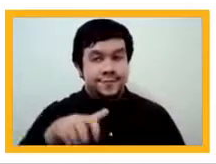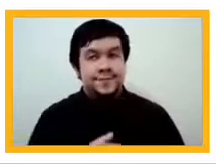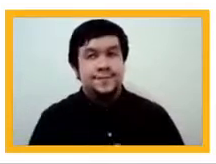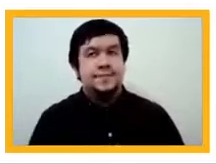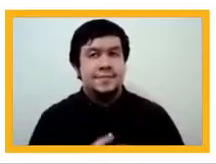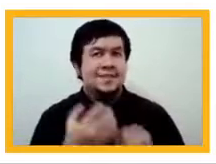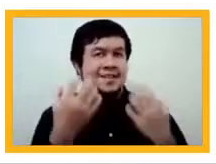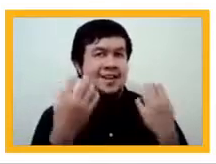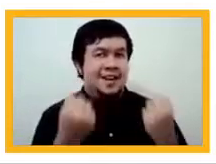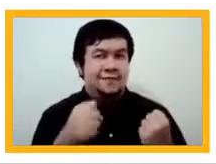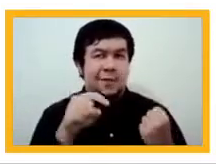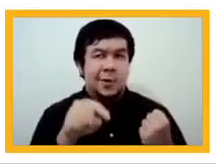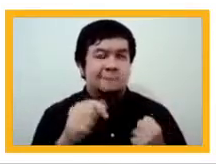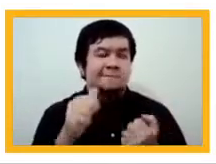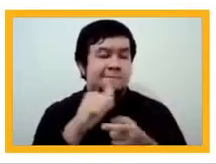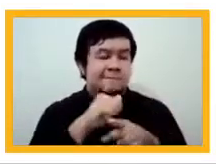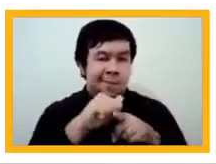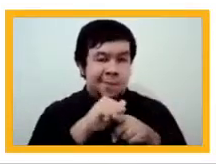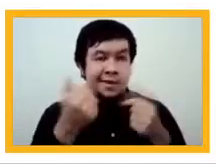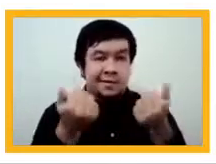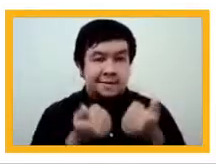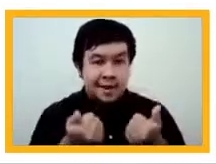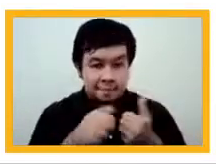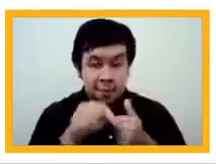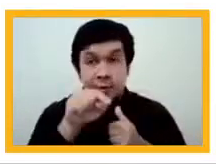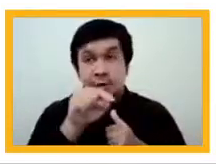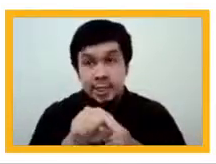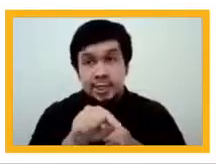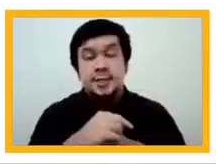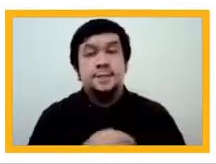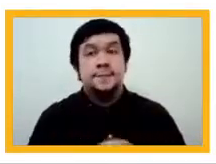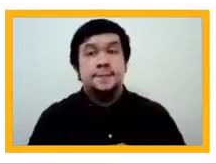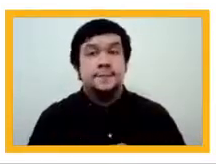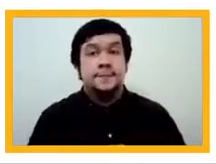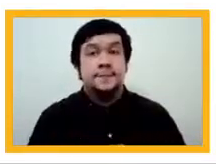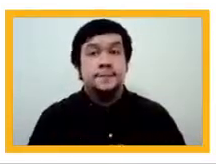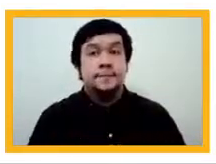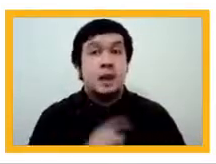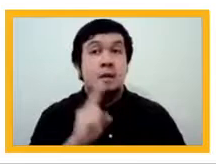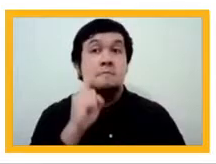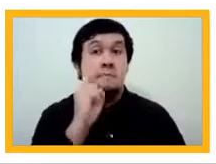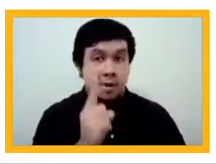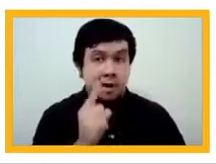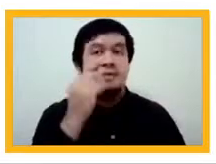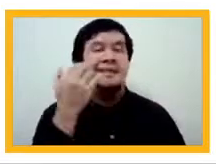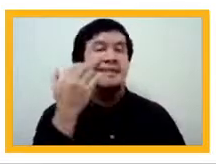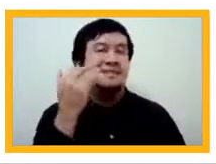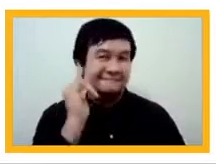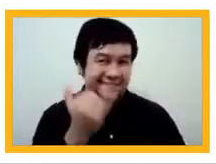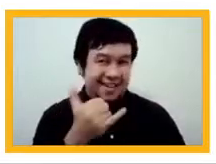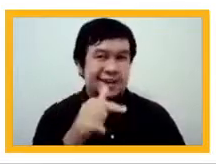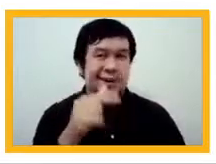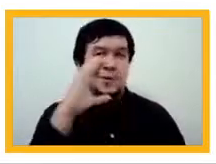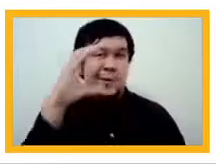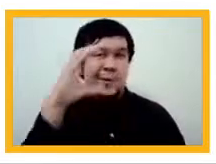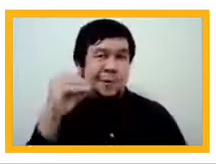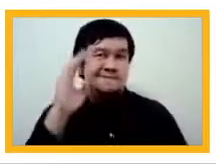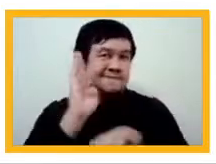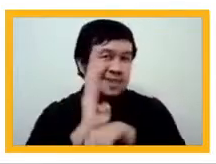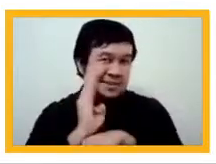But uptake by enterprises varies across countries.